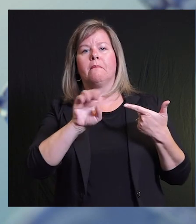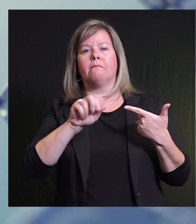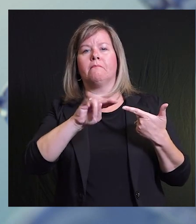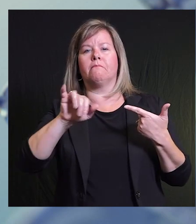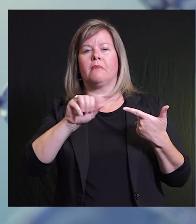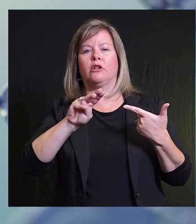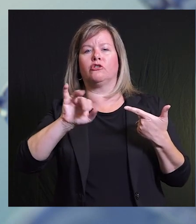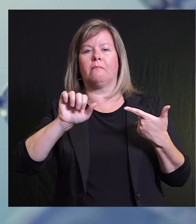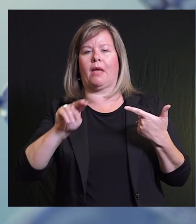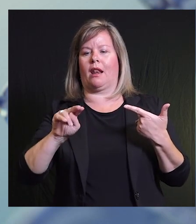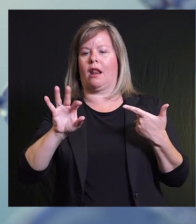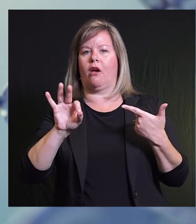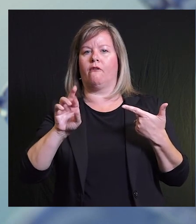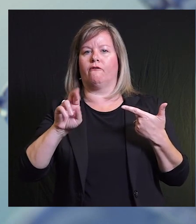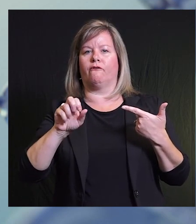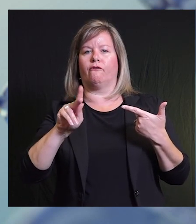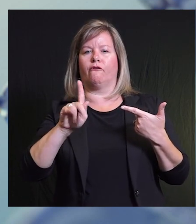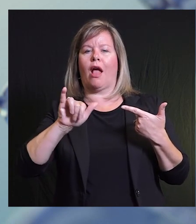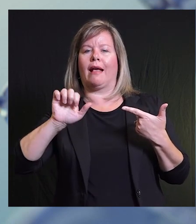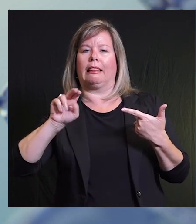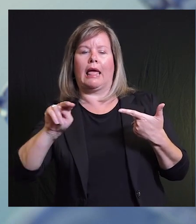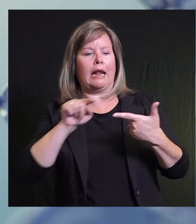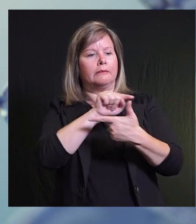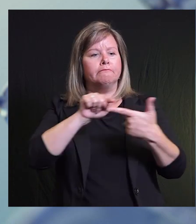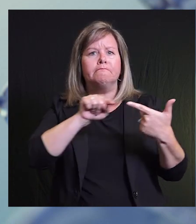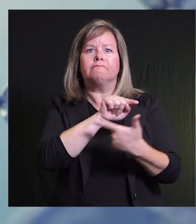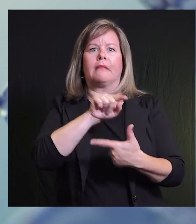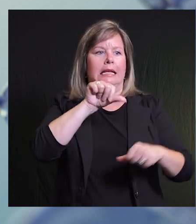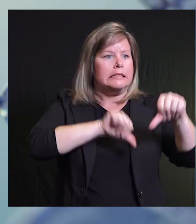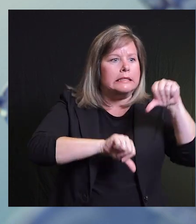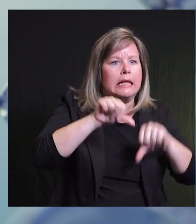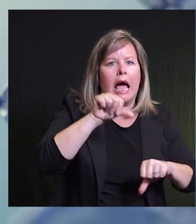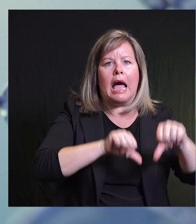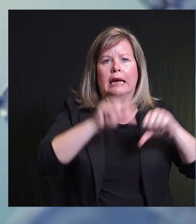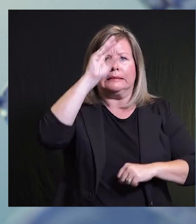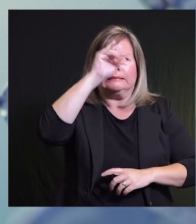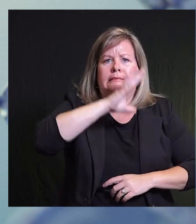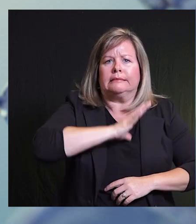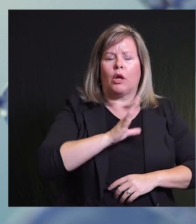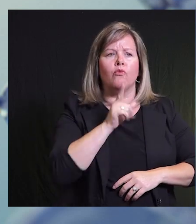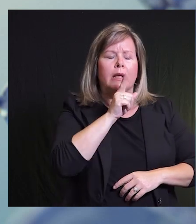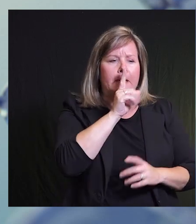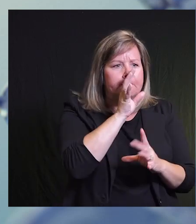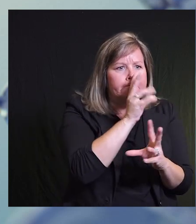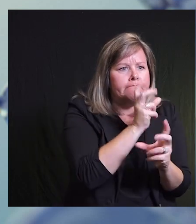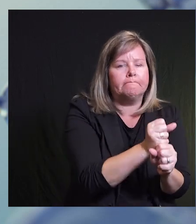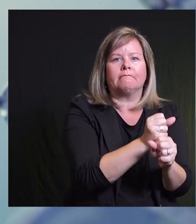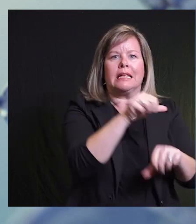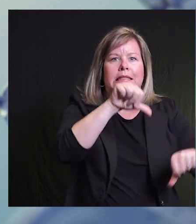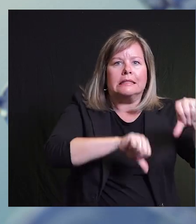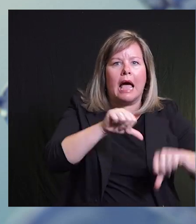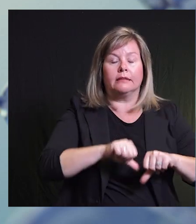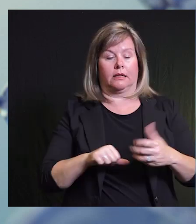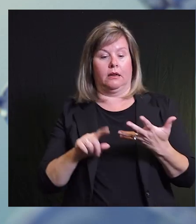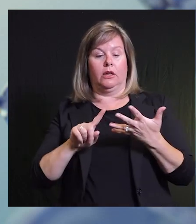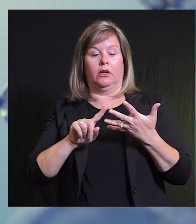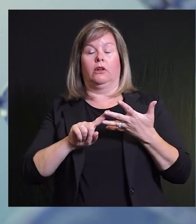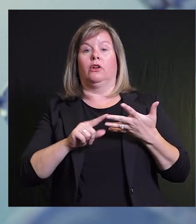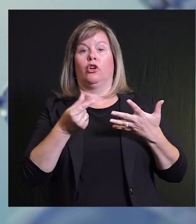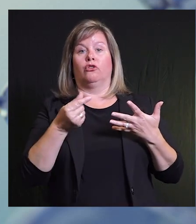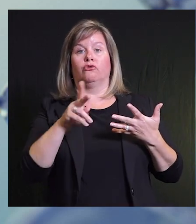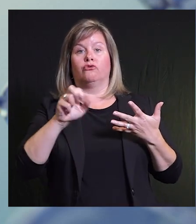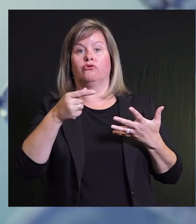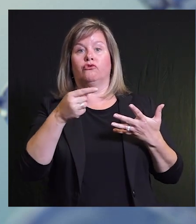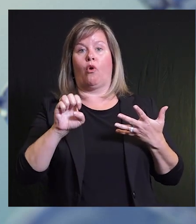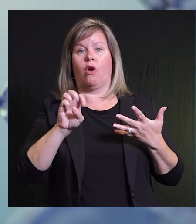Franklin were people of science. They were curious about science, and they used science to further life in other ways. We